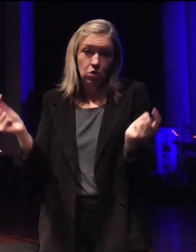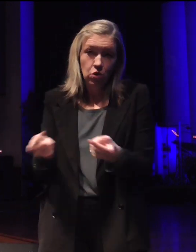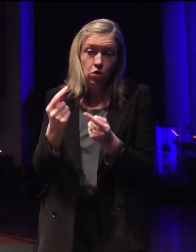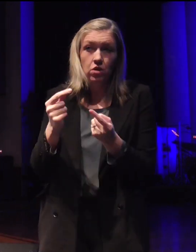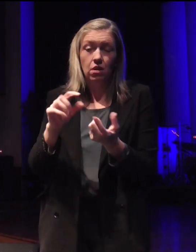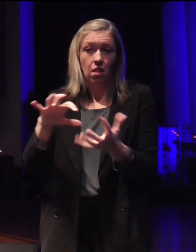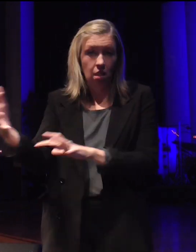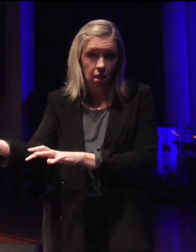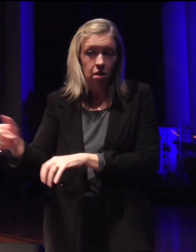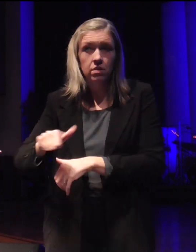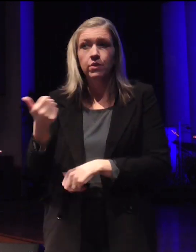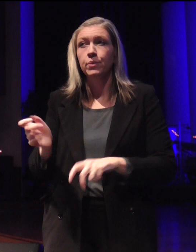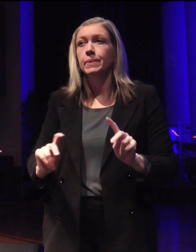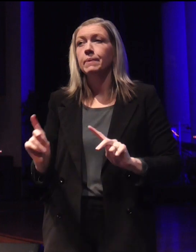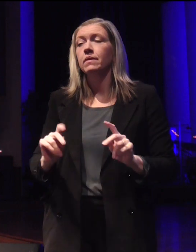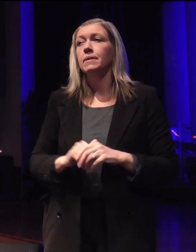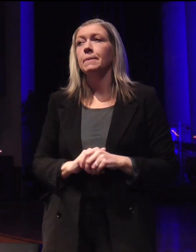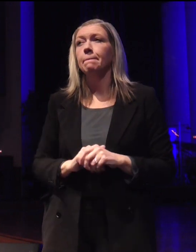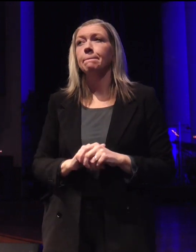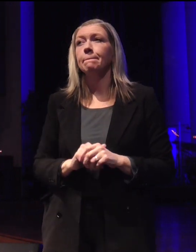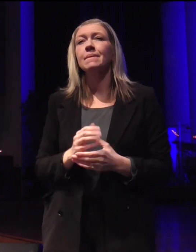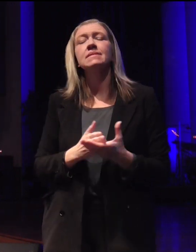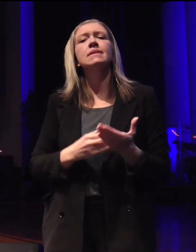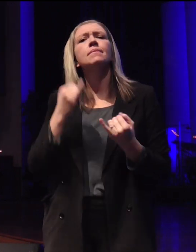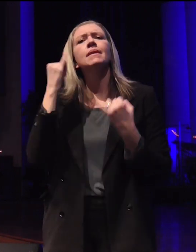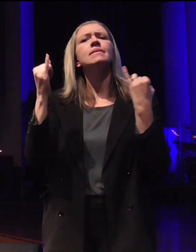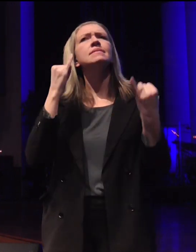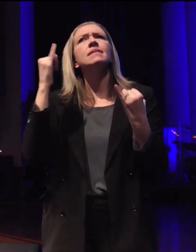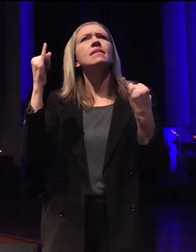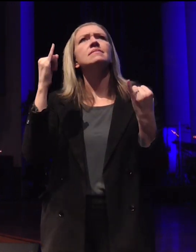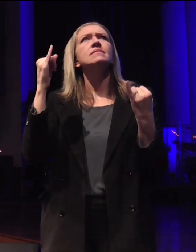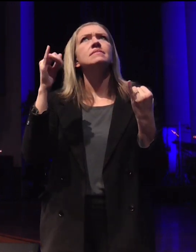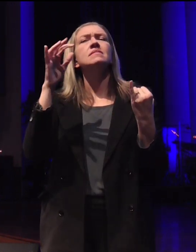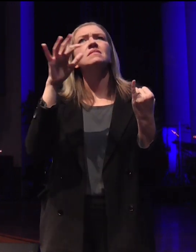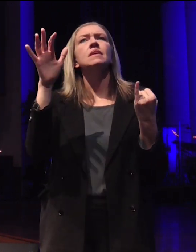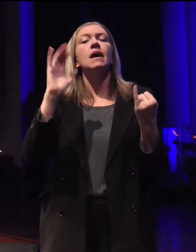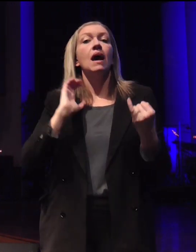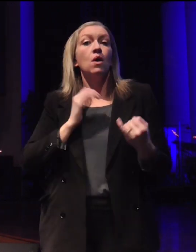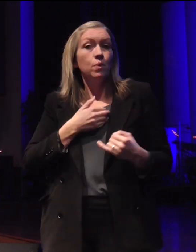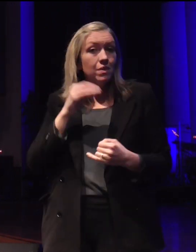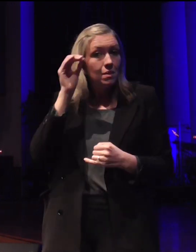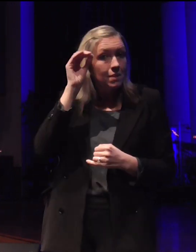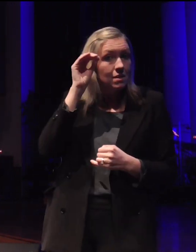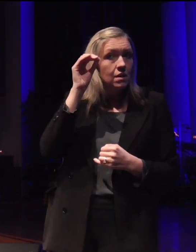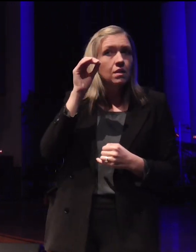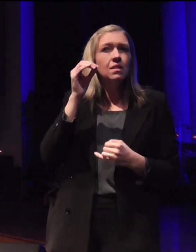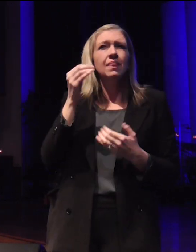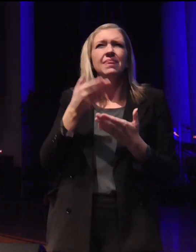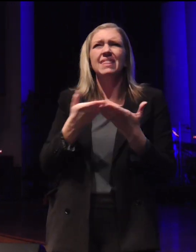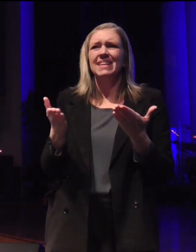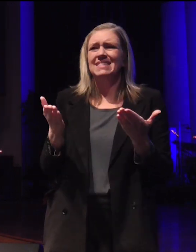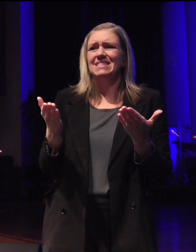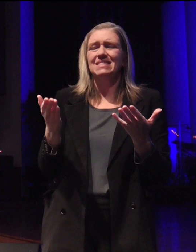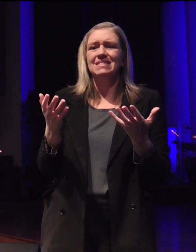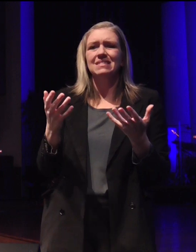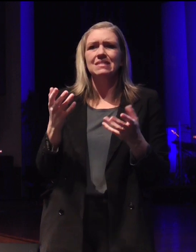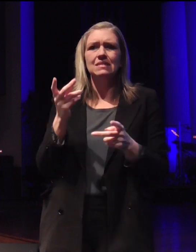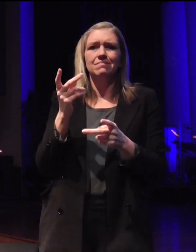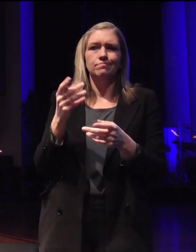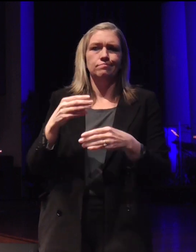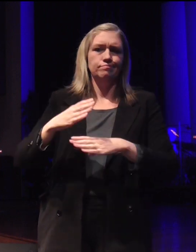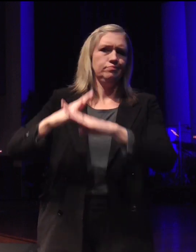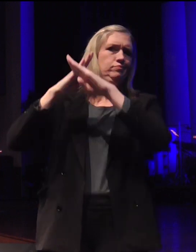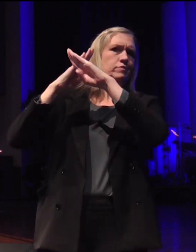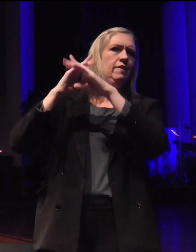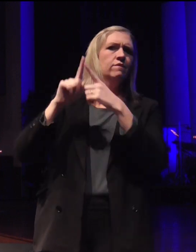people. There are ideas that are in our opinion, things that keep us all from our greater